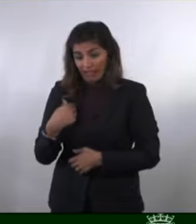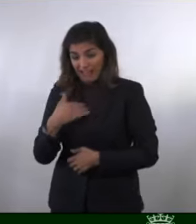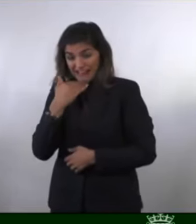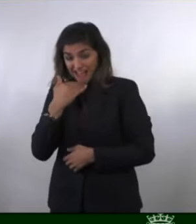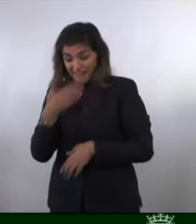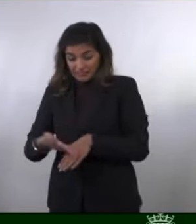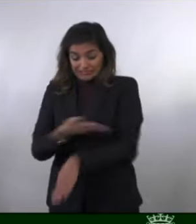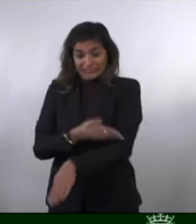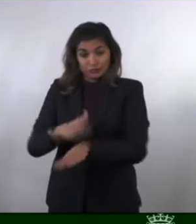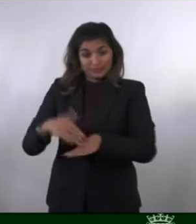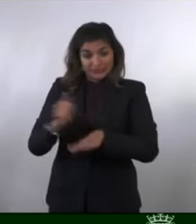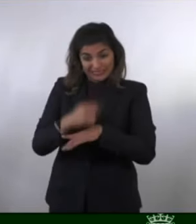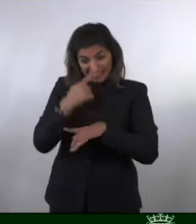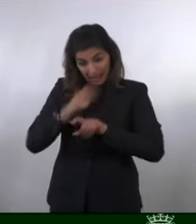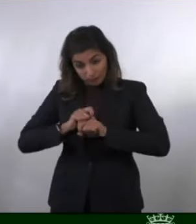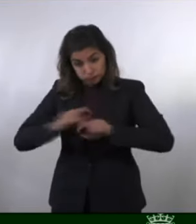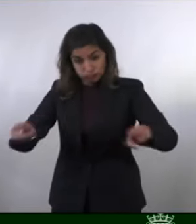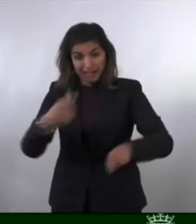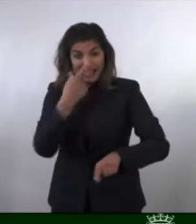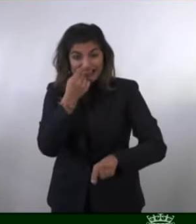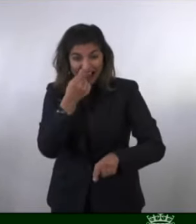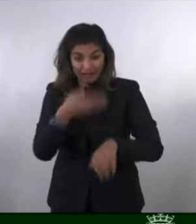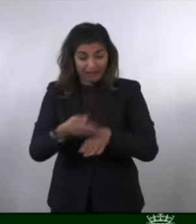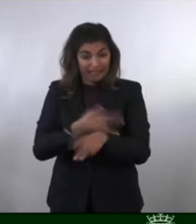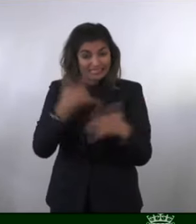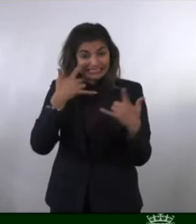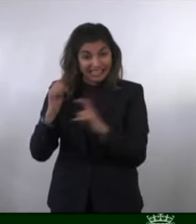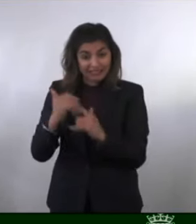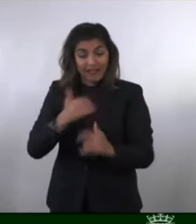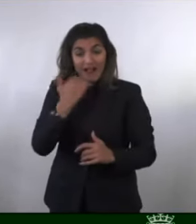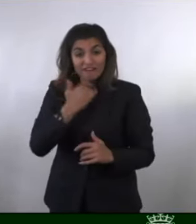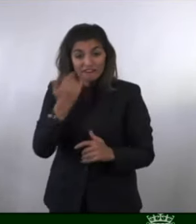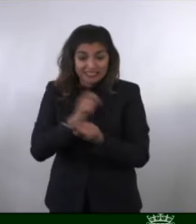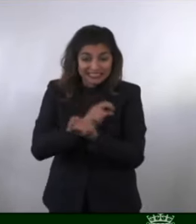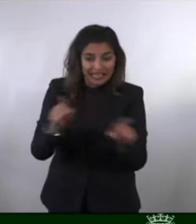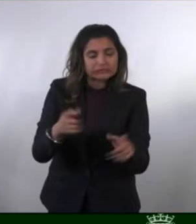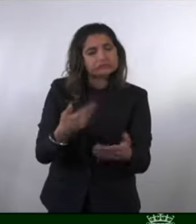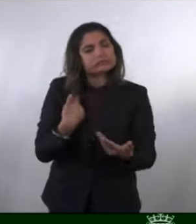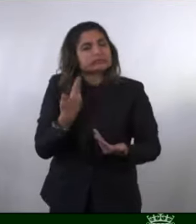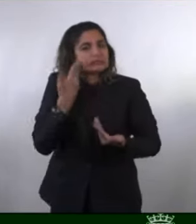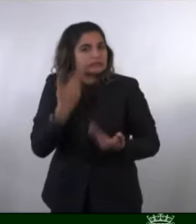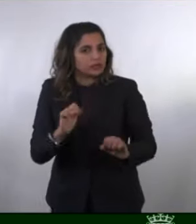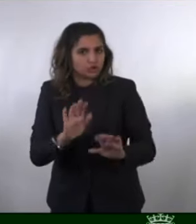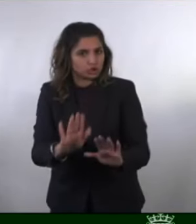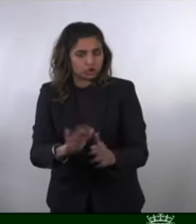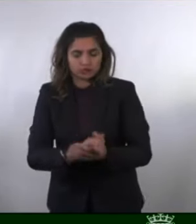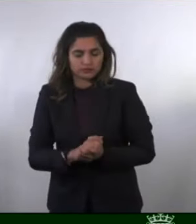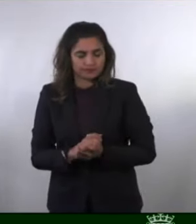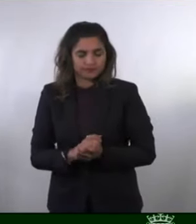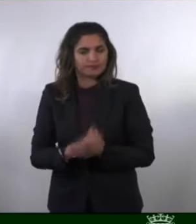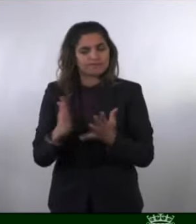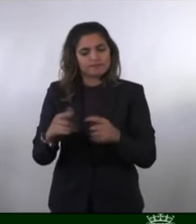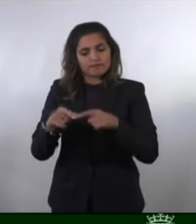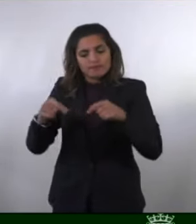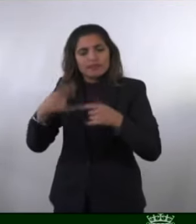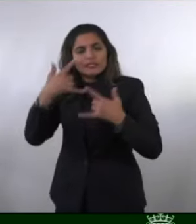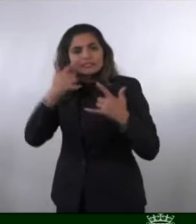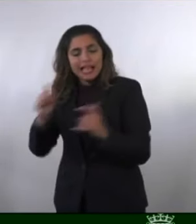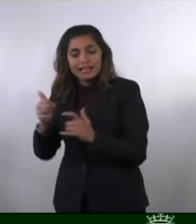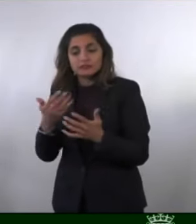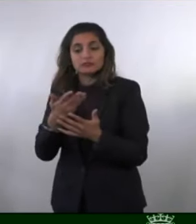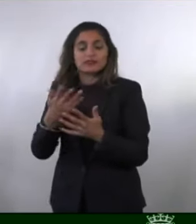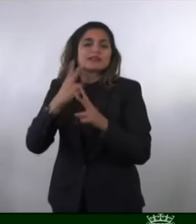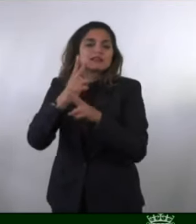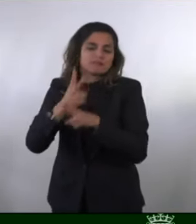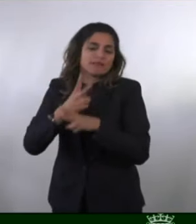Christmas. That may be difficult, but she'll have heard what we're doing with those types of tests in care homes to